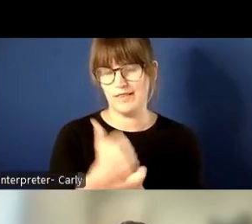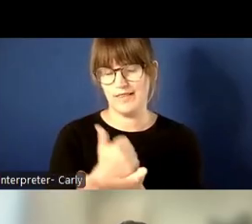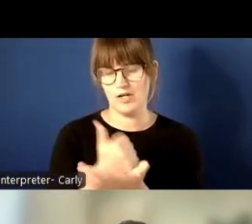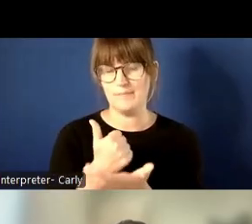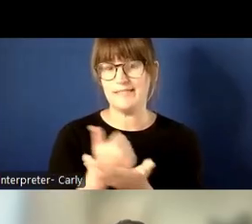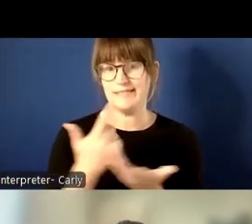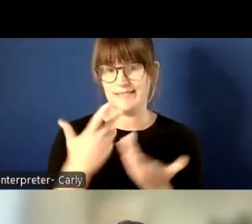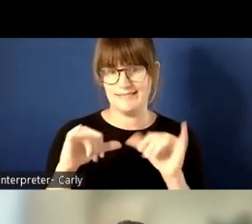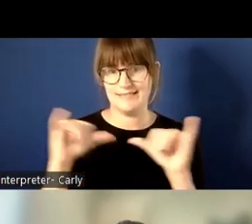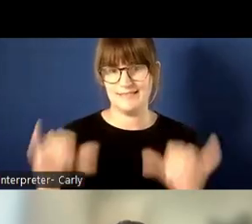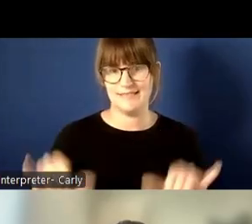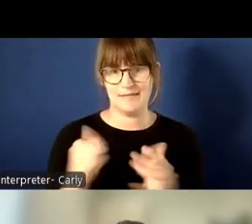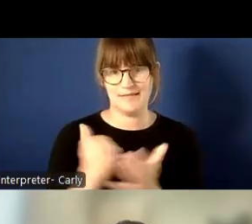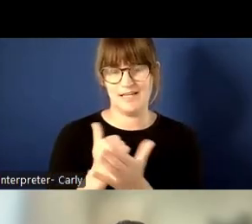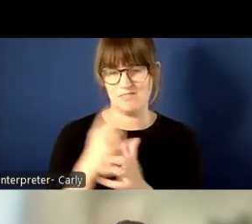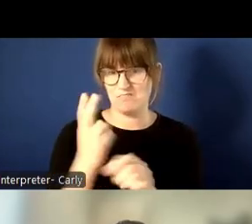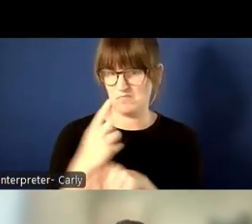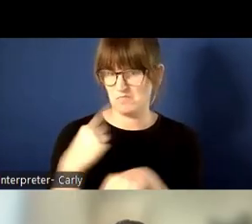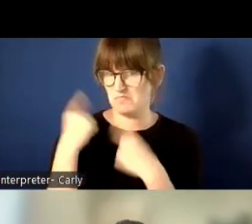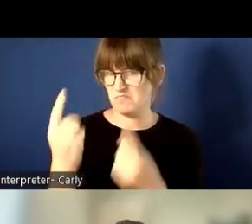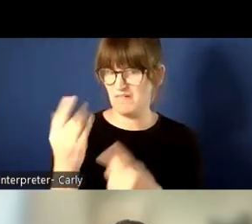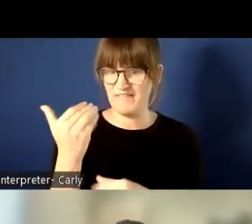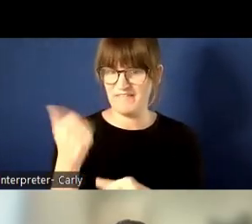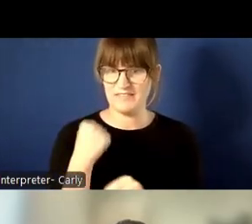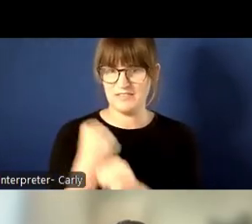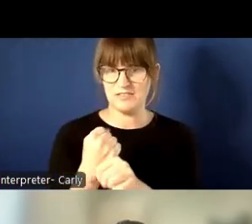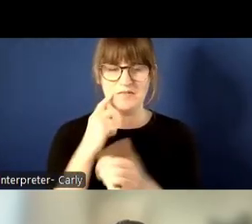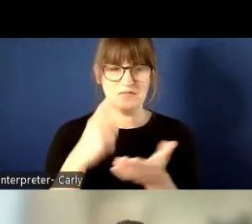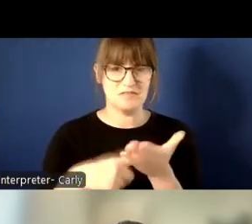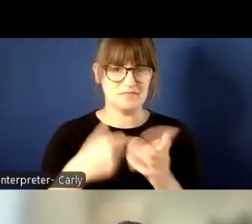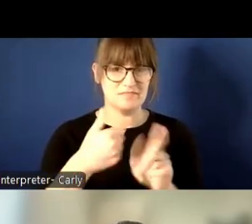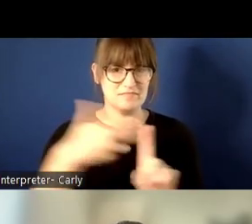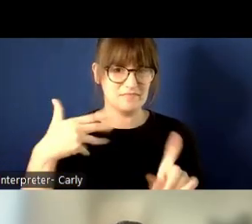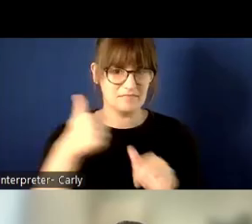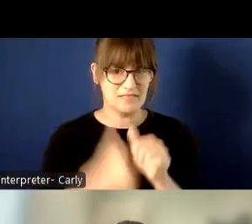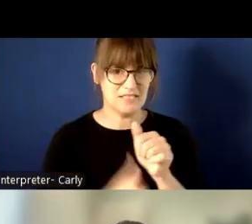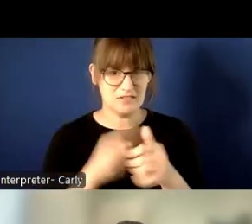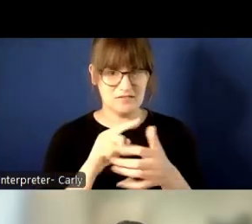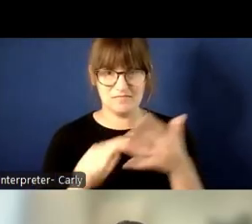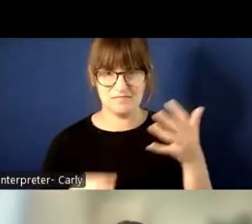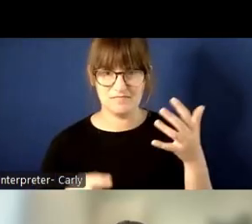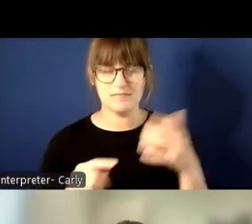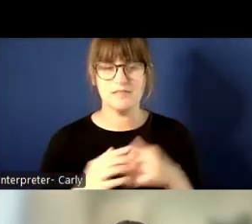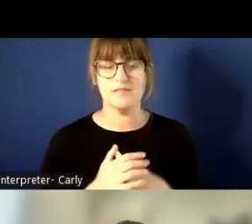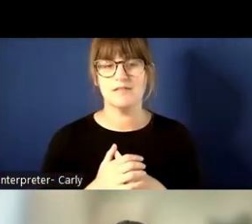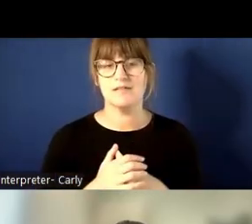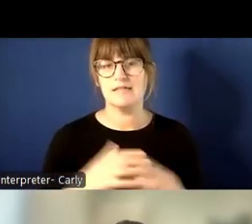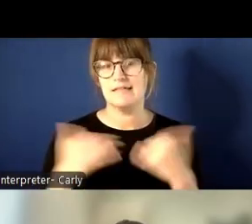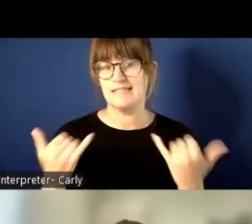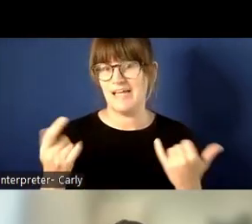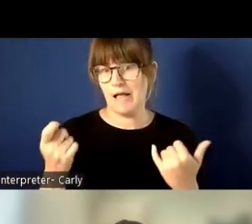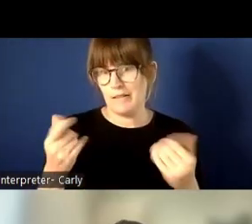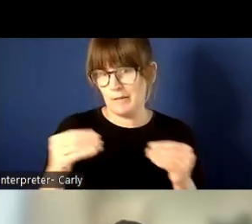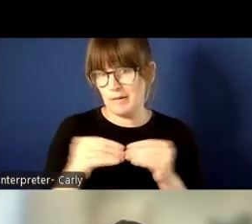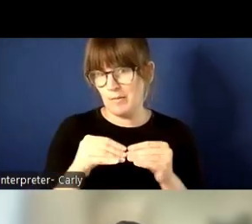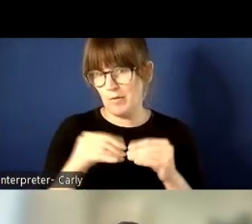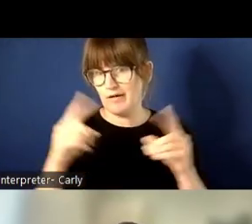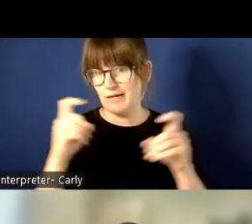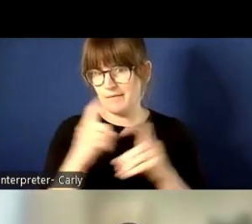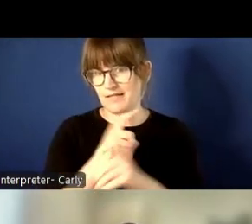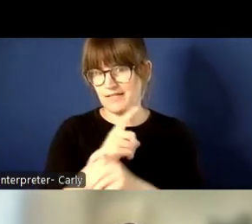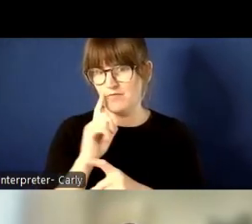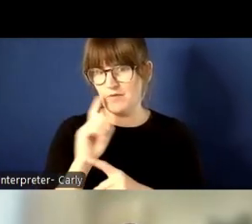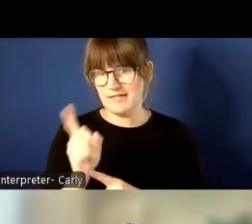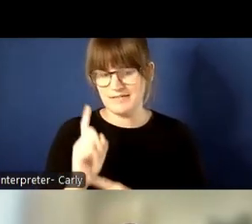therapies that have been used over the last 15 years. So I'm going to talk a little bit about those. This is where the talk is just going to get a little more technical for a couple minutes.